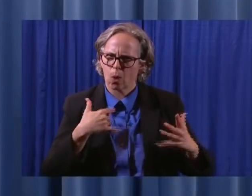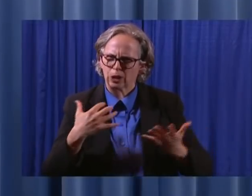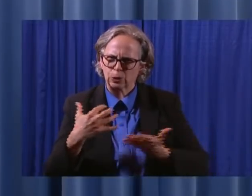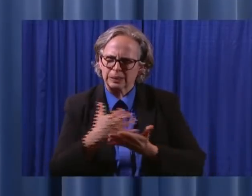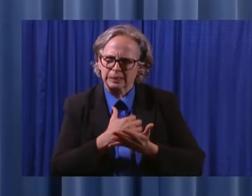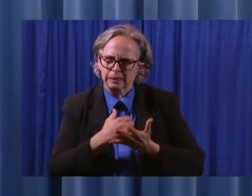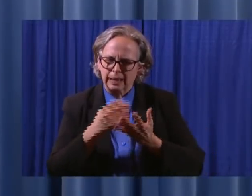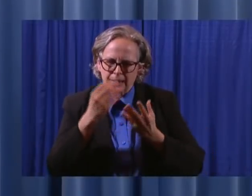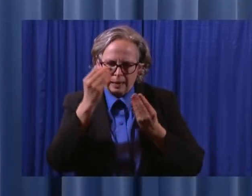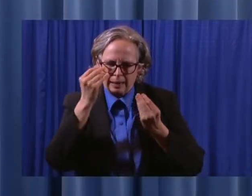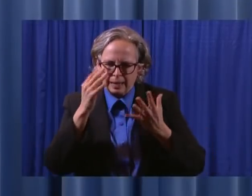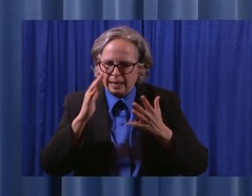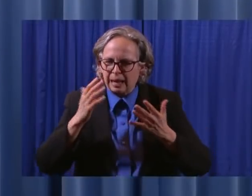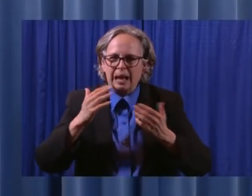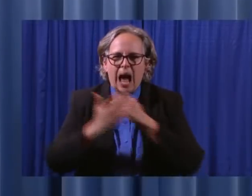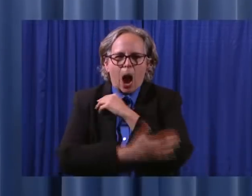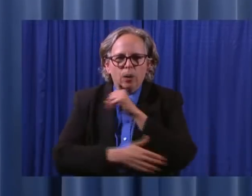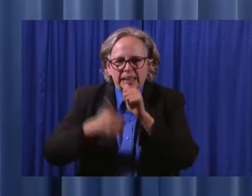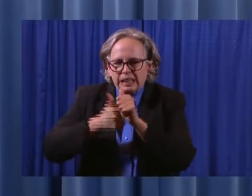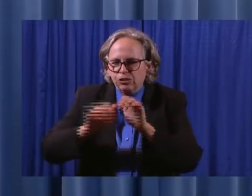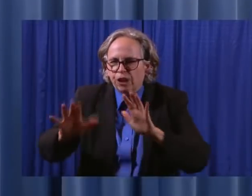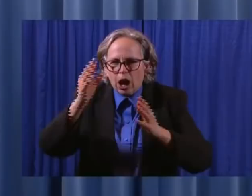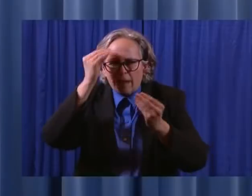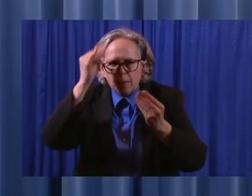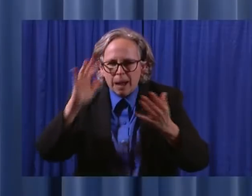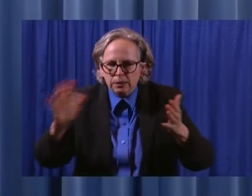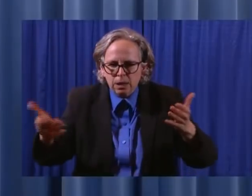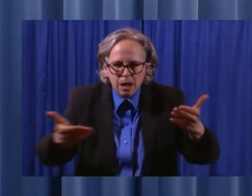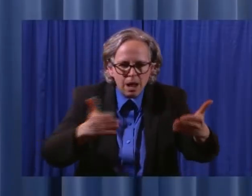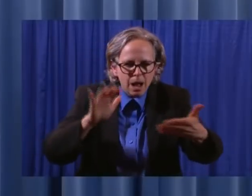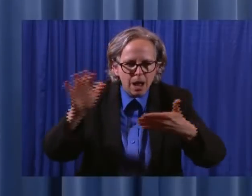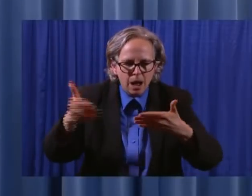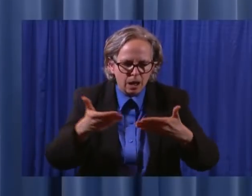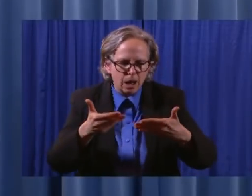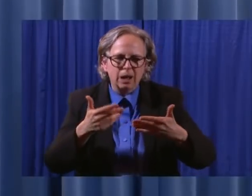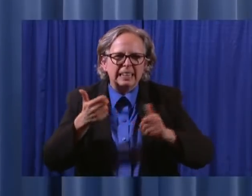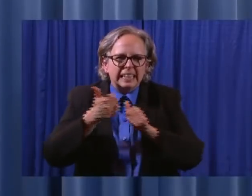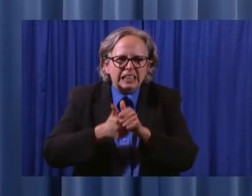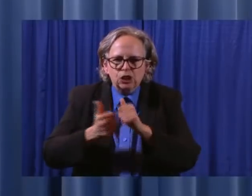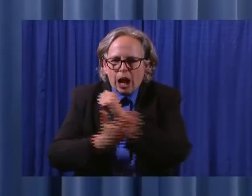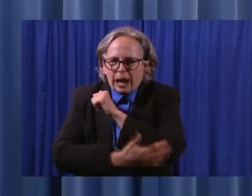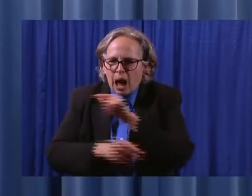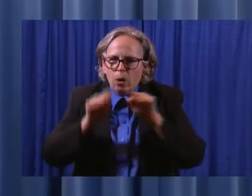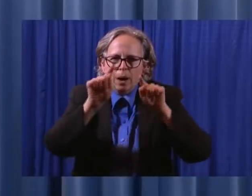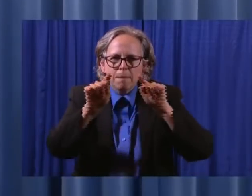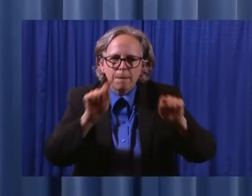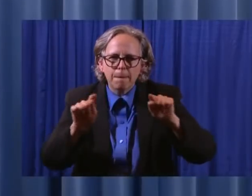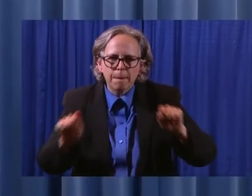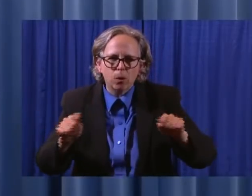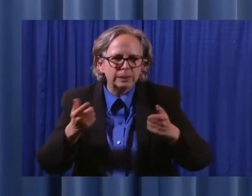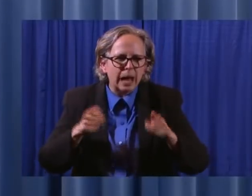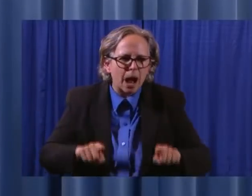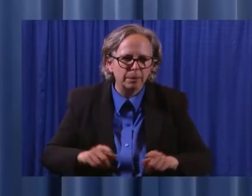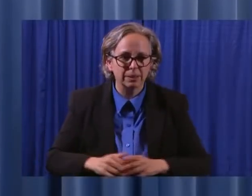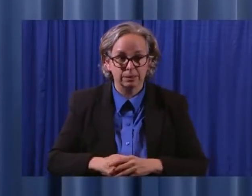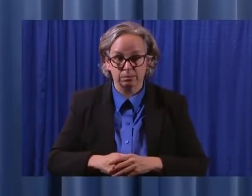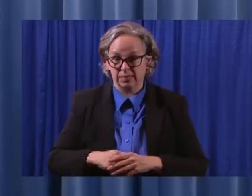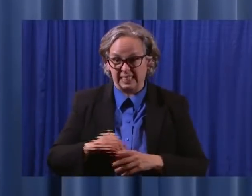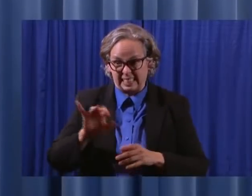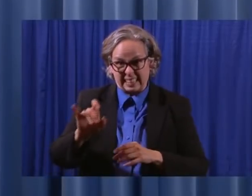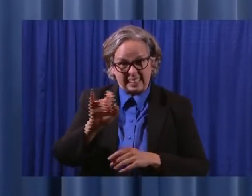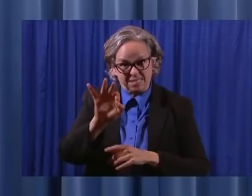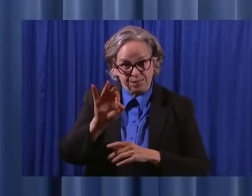and we're going to try to let everybody in those counties know where they are. And as we see alarming numbers in